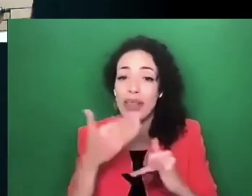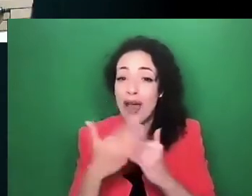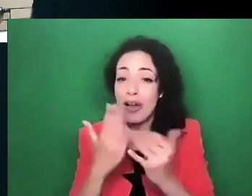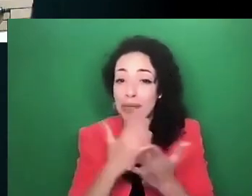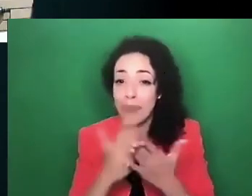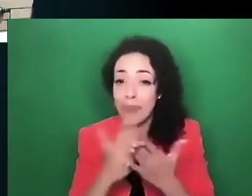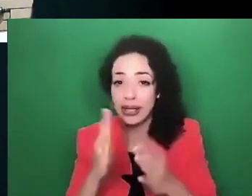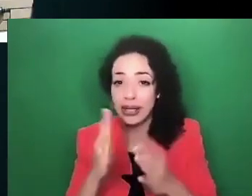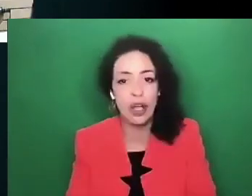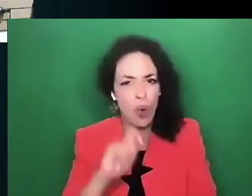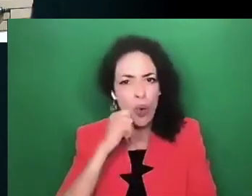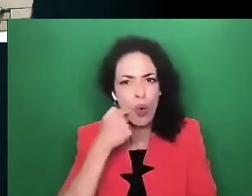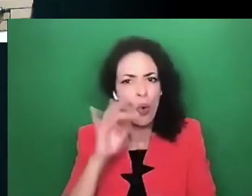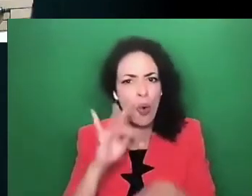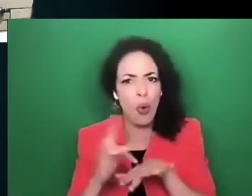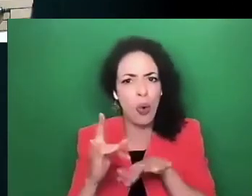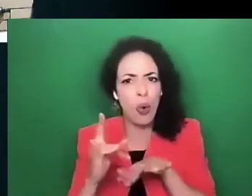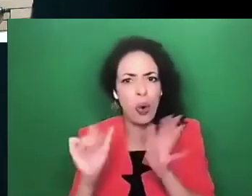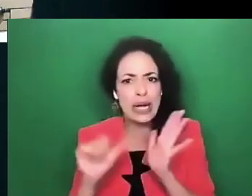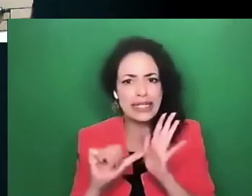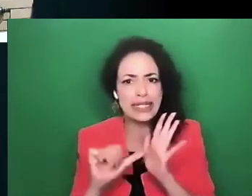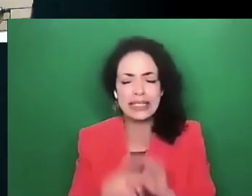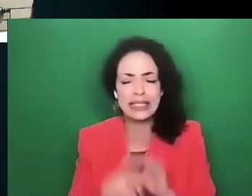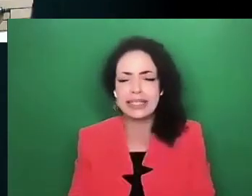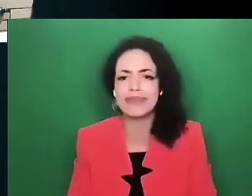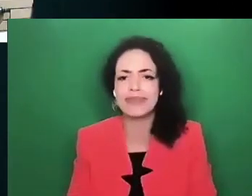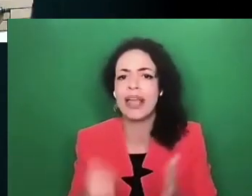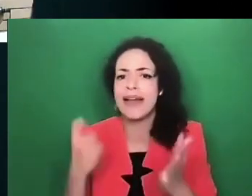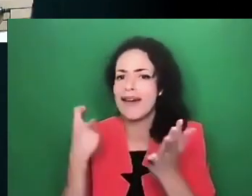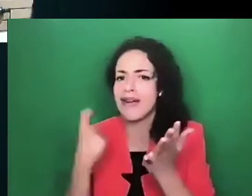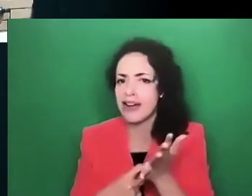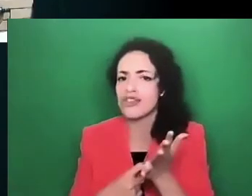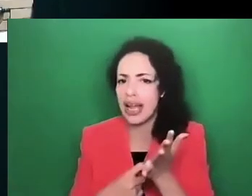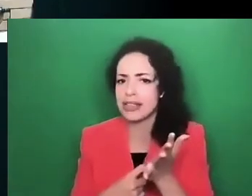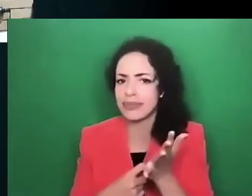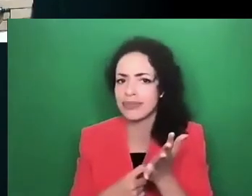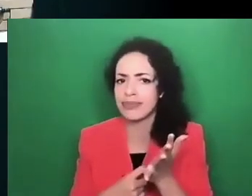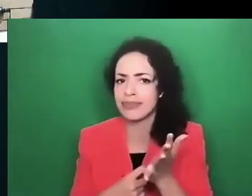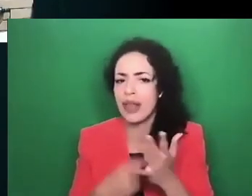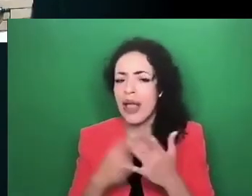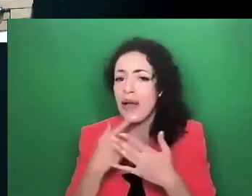Rashad, I'd just like to come back to you, and I'm going to have to ask you to try and be as brief as you can in your answer.